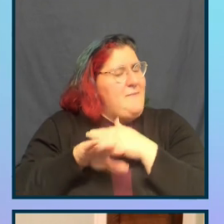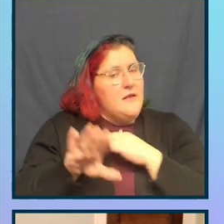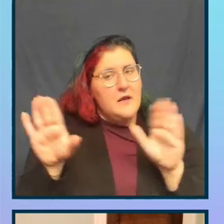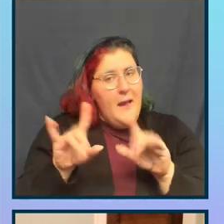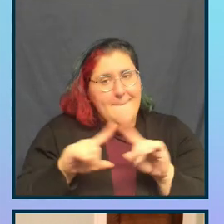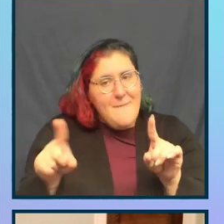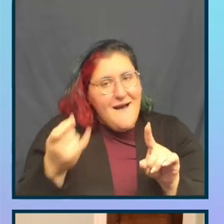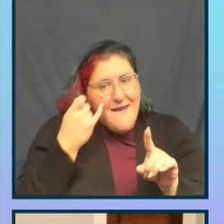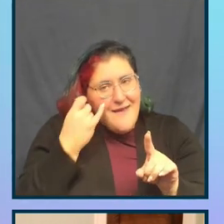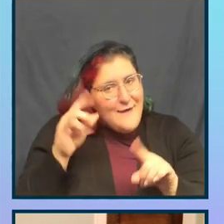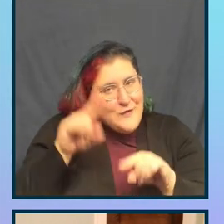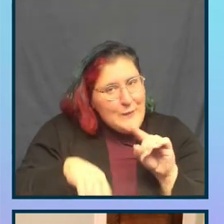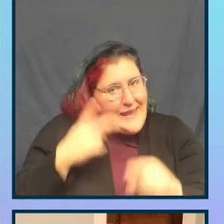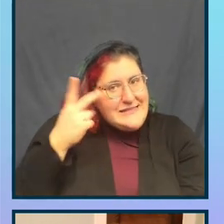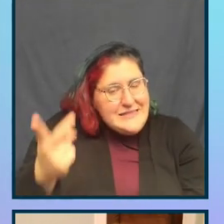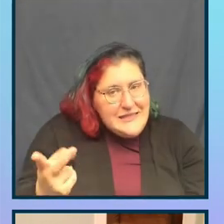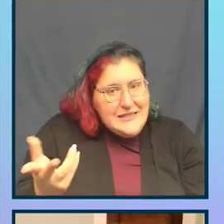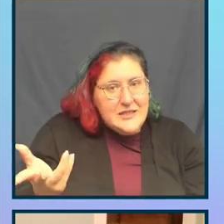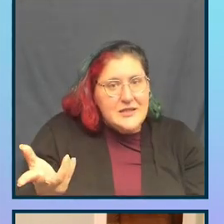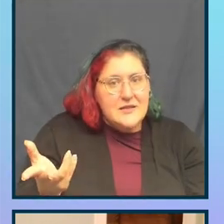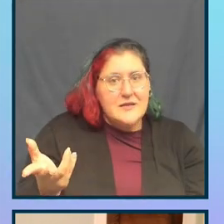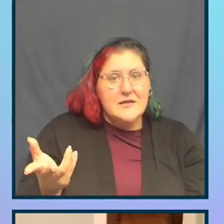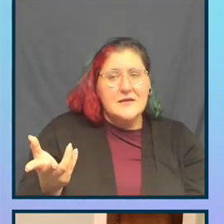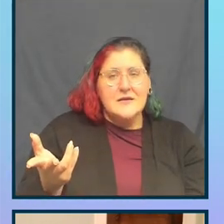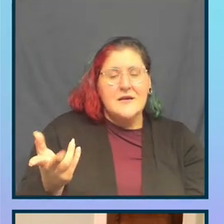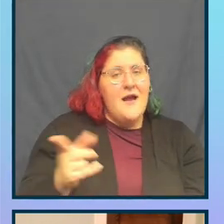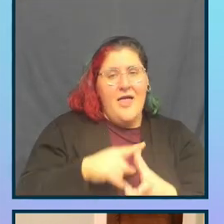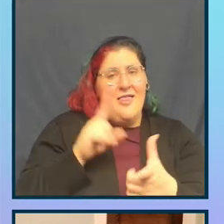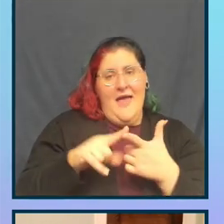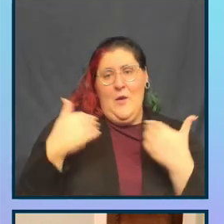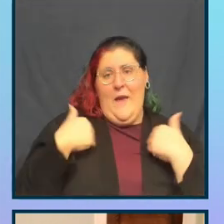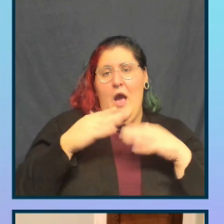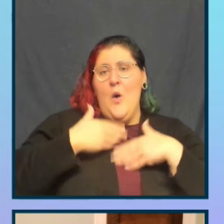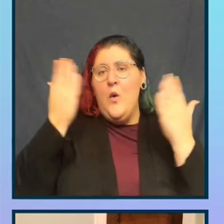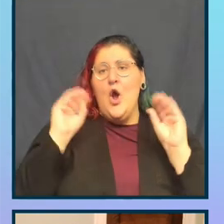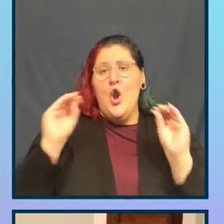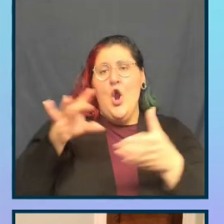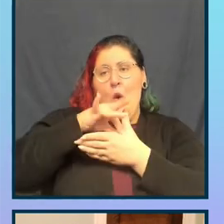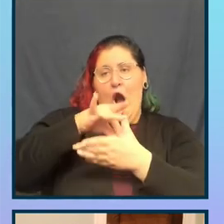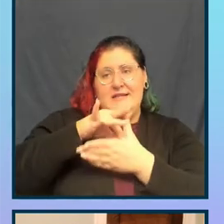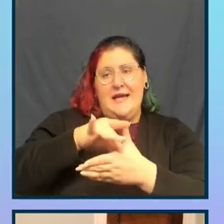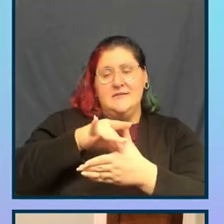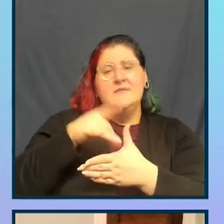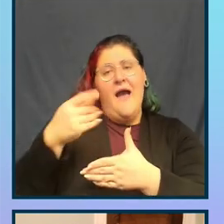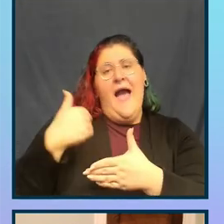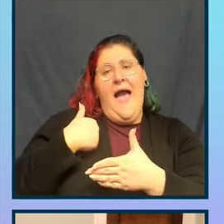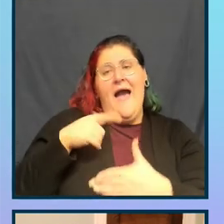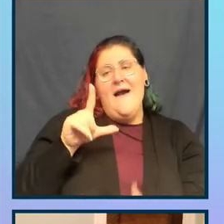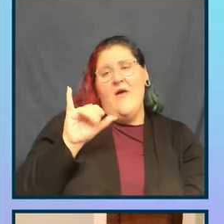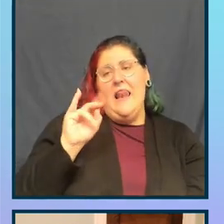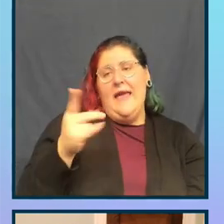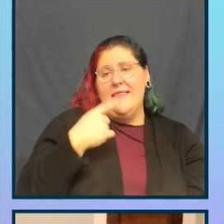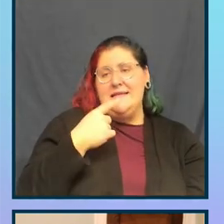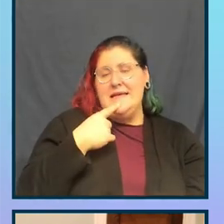from a visual format, then you would not have that same context. You just have a link that says Learn More, and you have no idea what